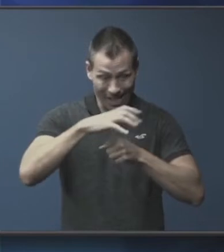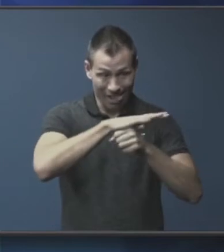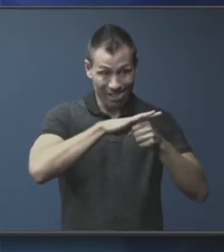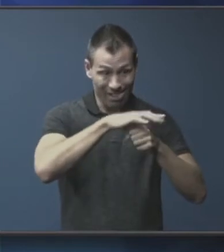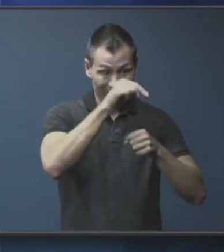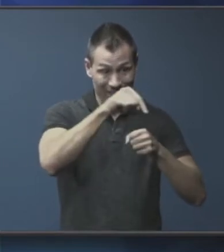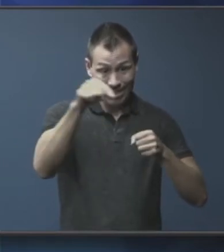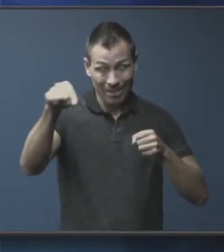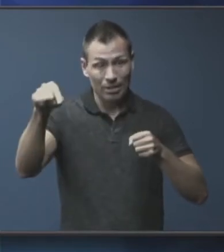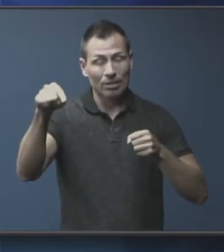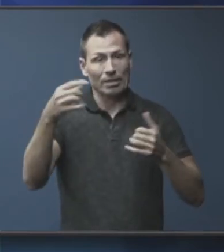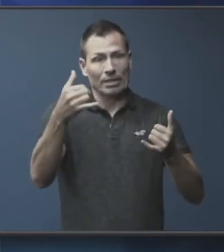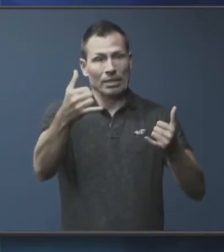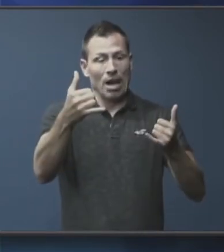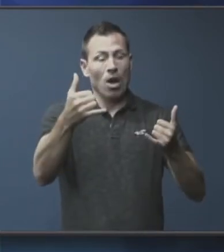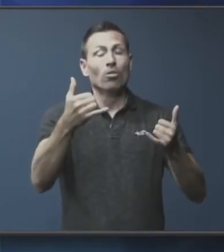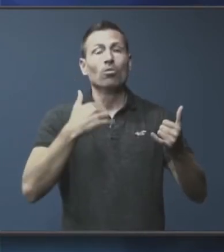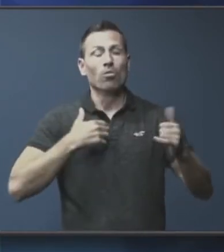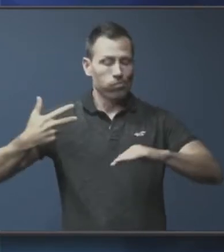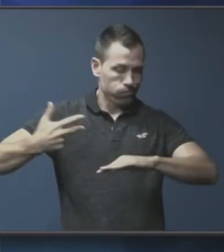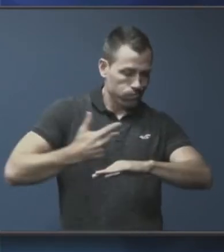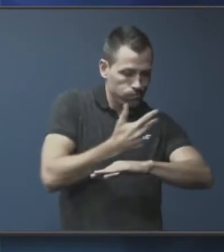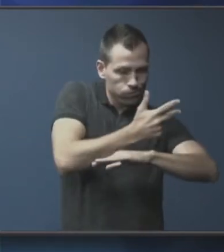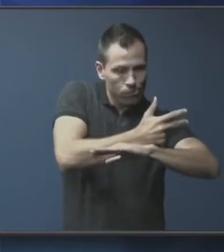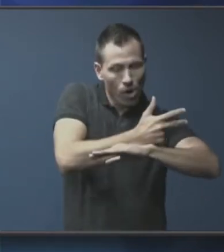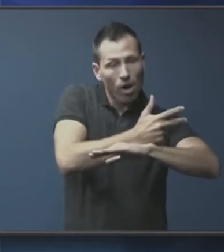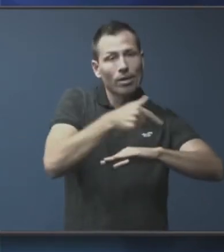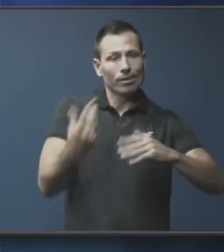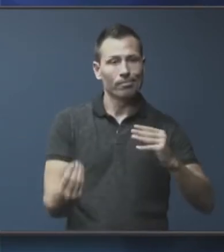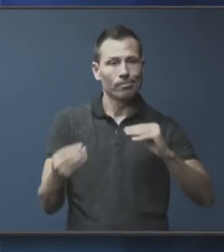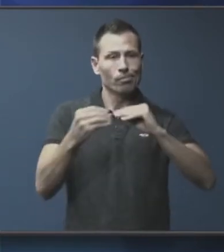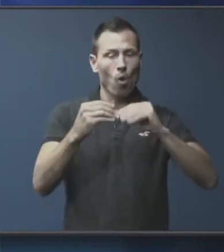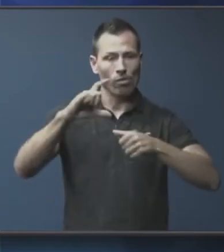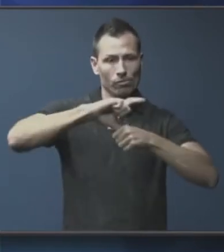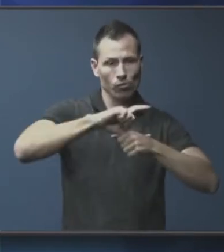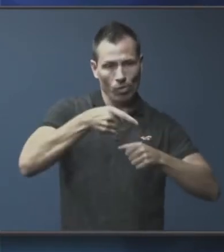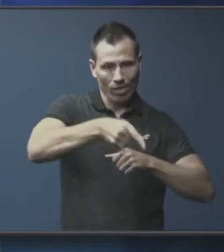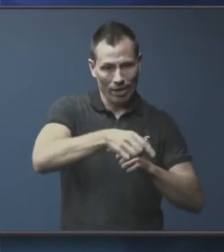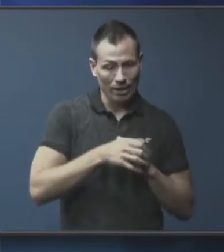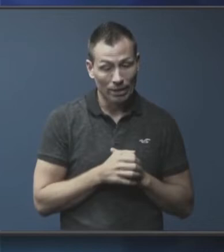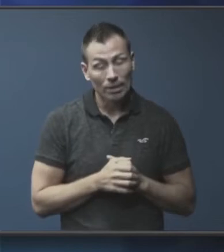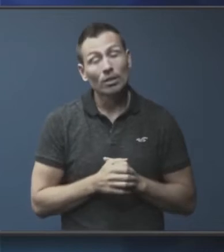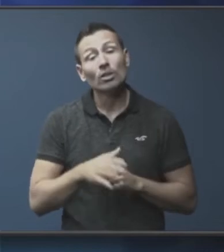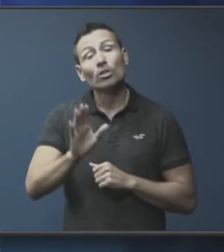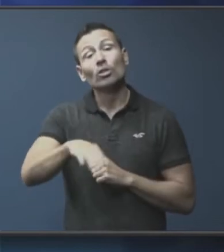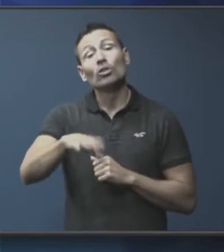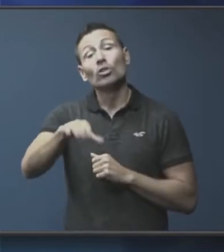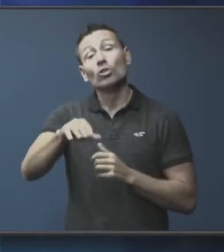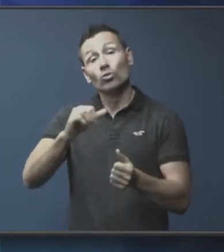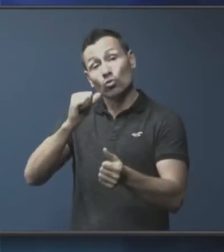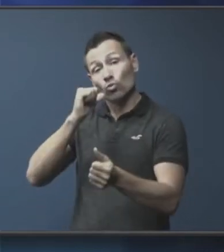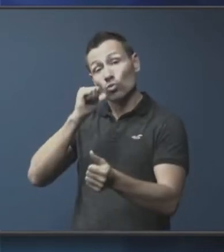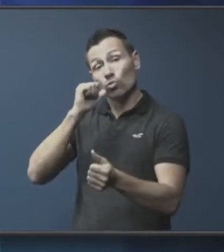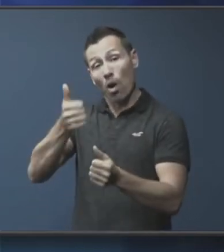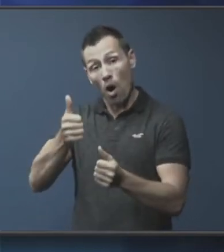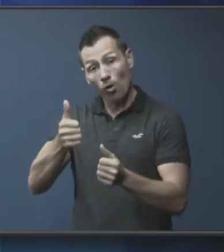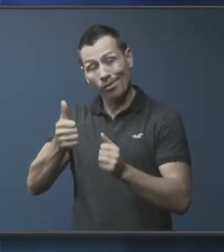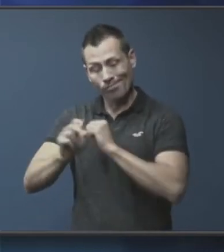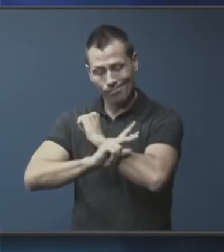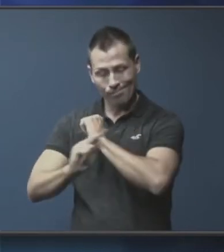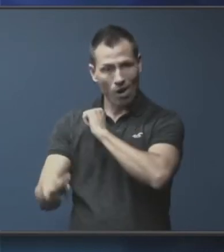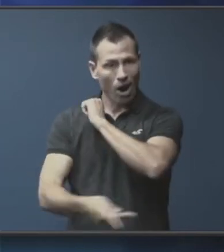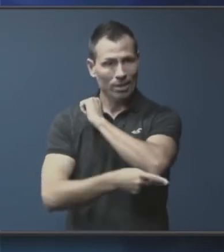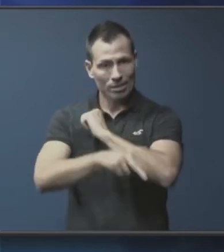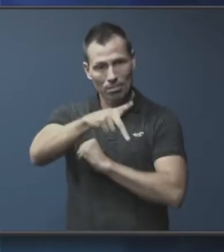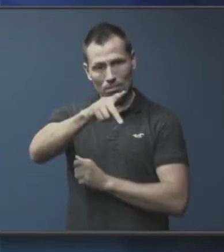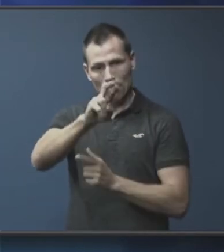weekend, and tomorrow our parks will also be closed. Lastly, regardless of what happens,